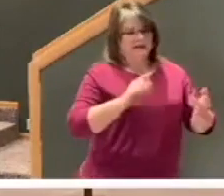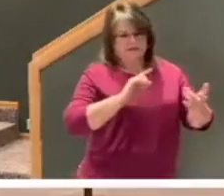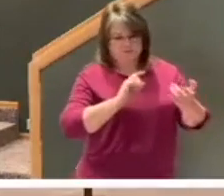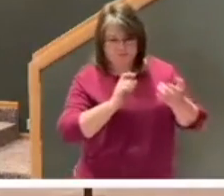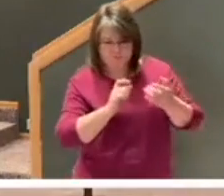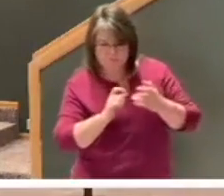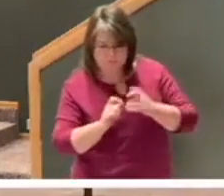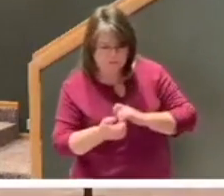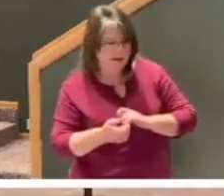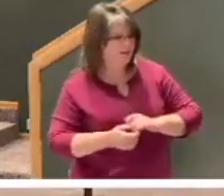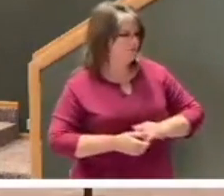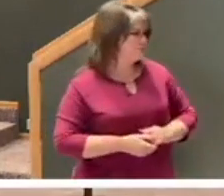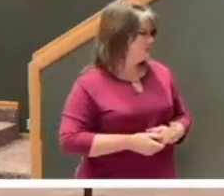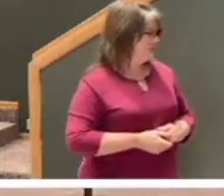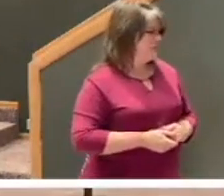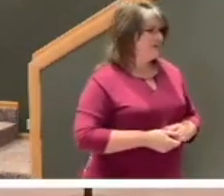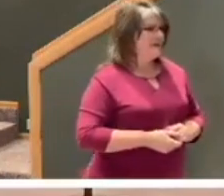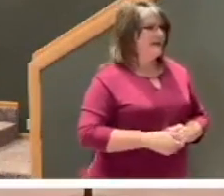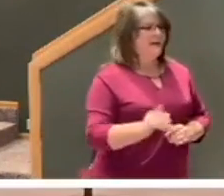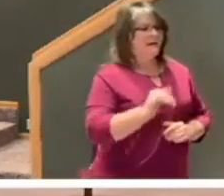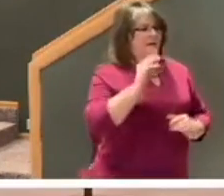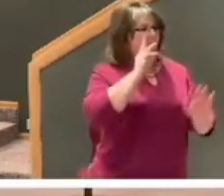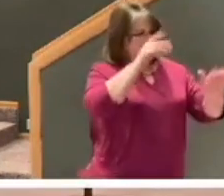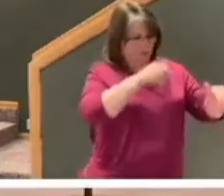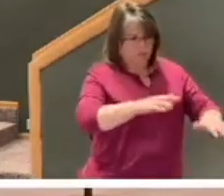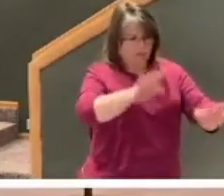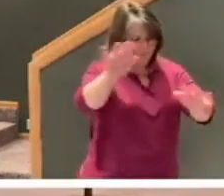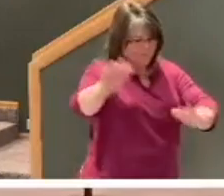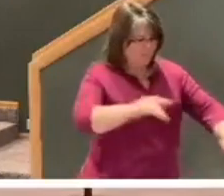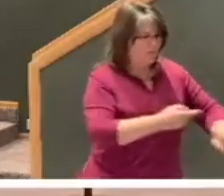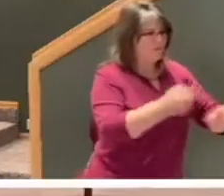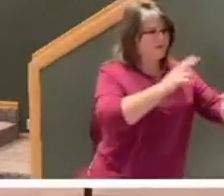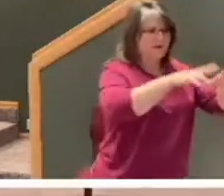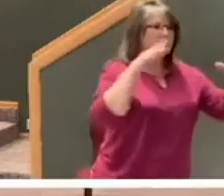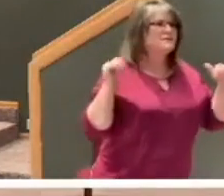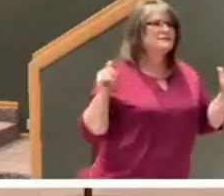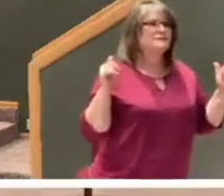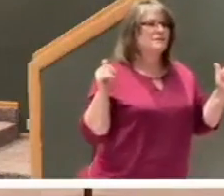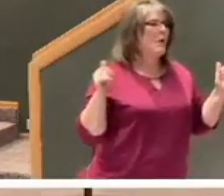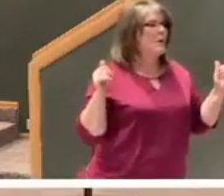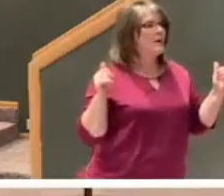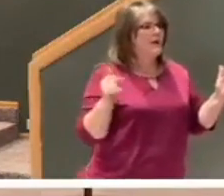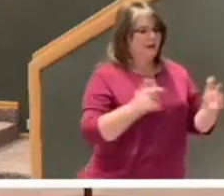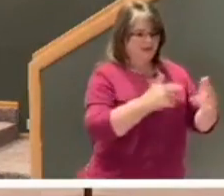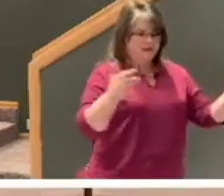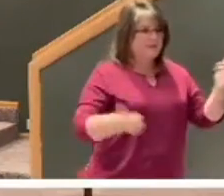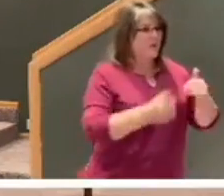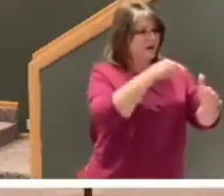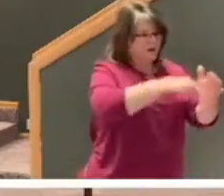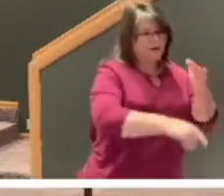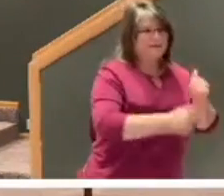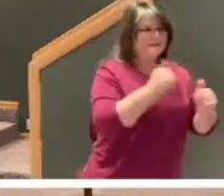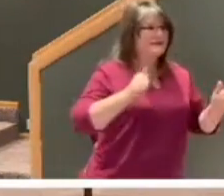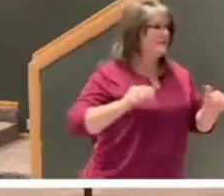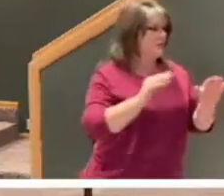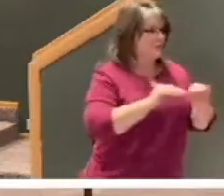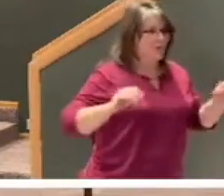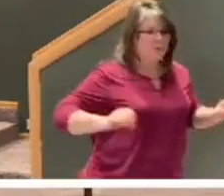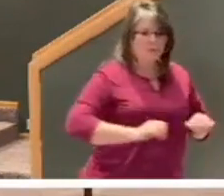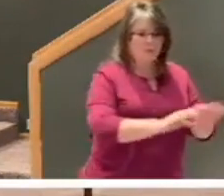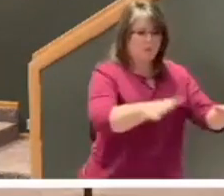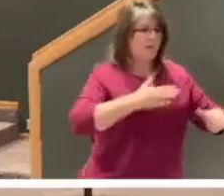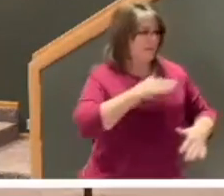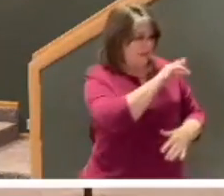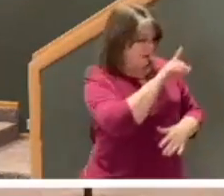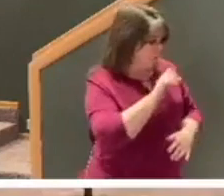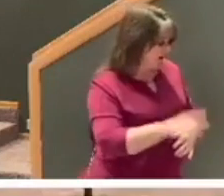transformational. A river flowing from his throne that only gets wider and deeper the further that it goes out. So my